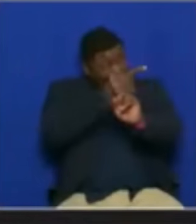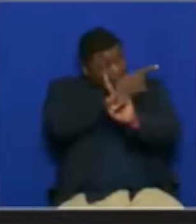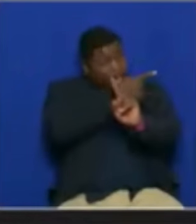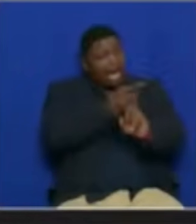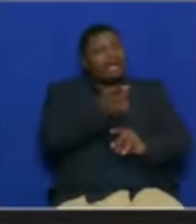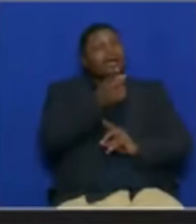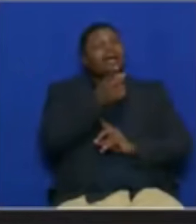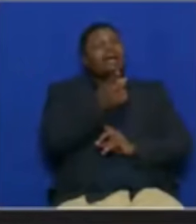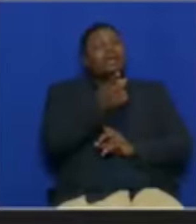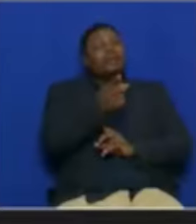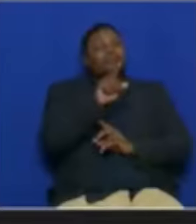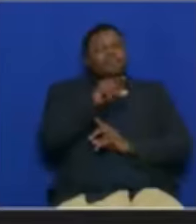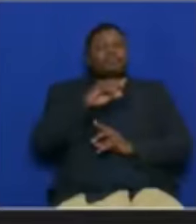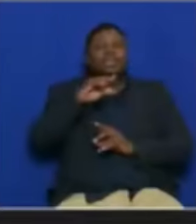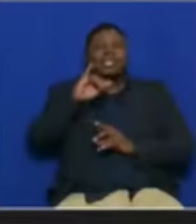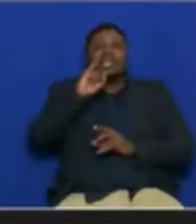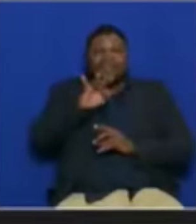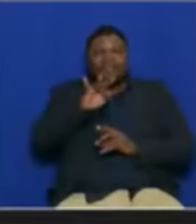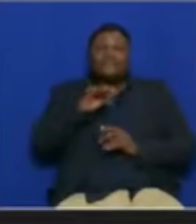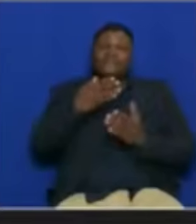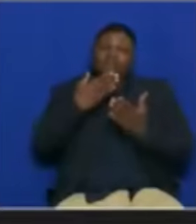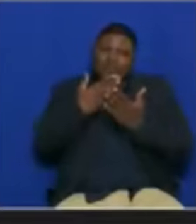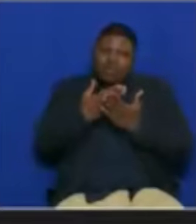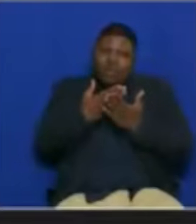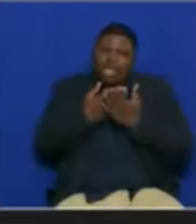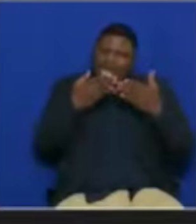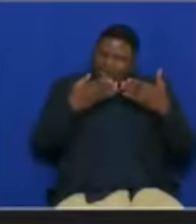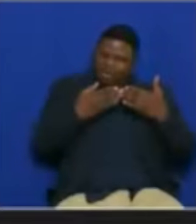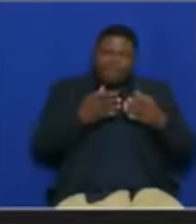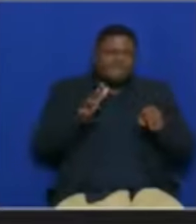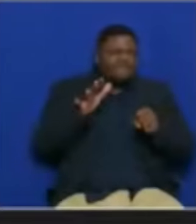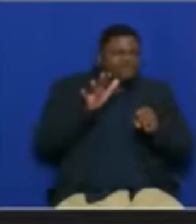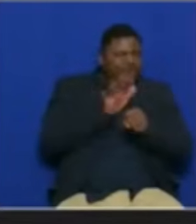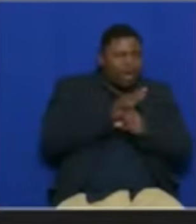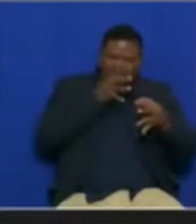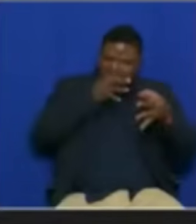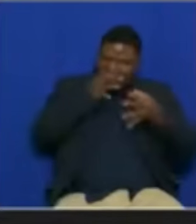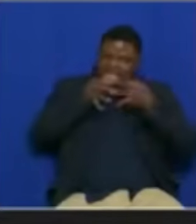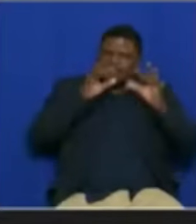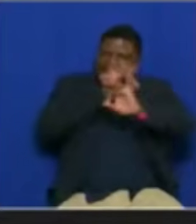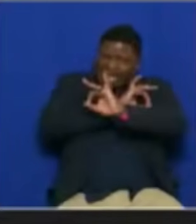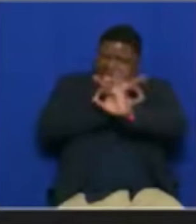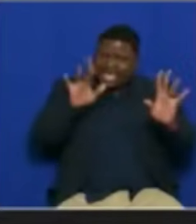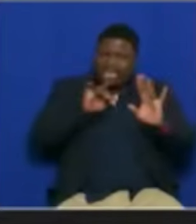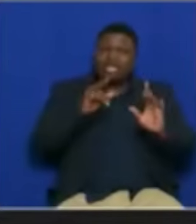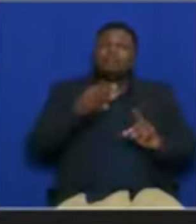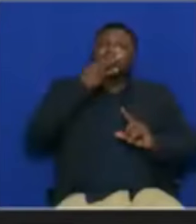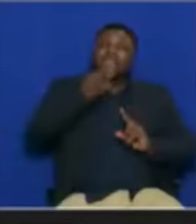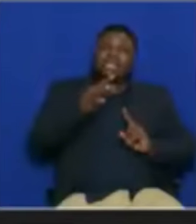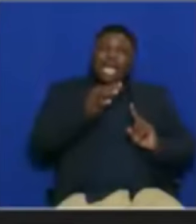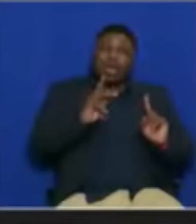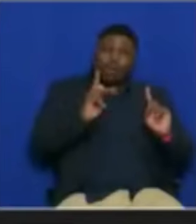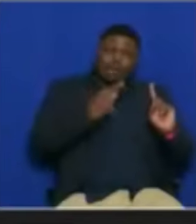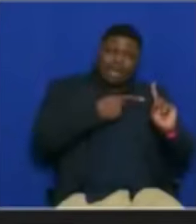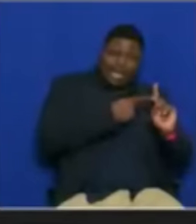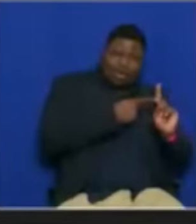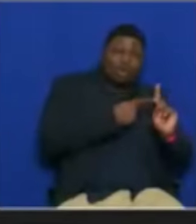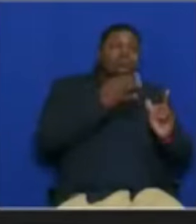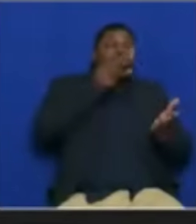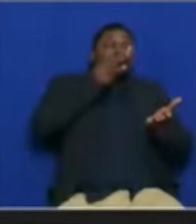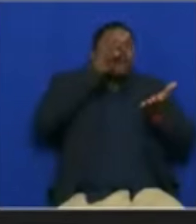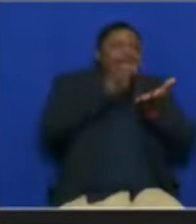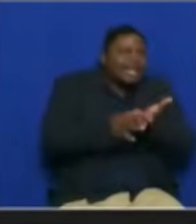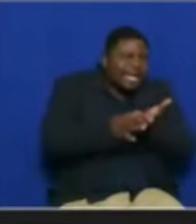transparent about it, you would have said it was recommended and it was approved by his superiors. You didn't. It's a